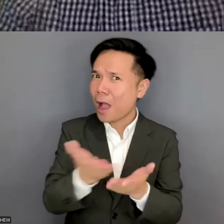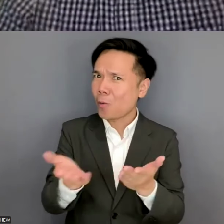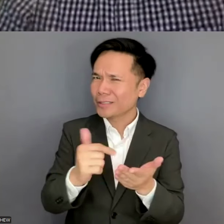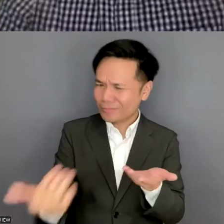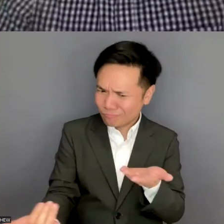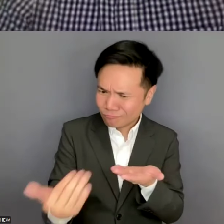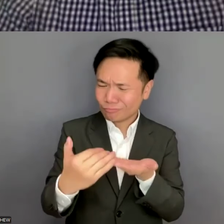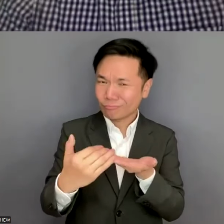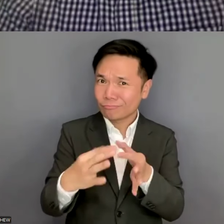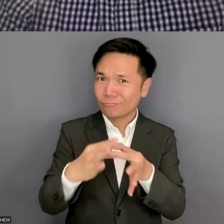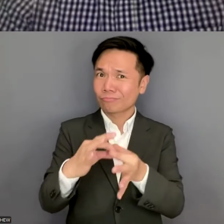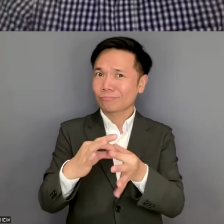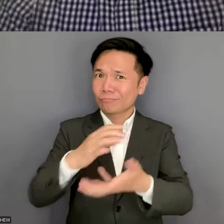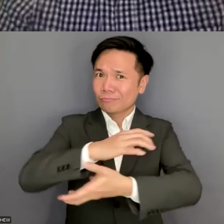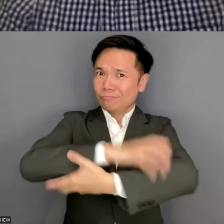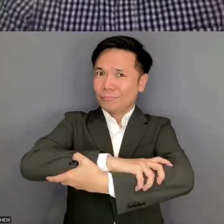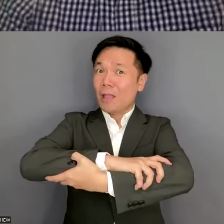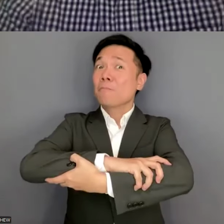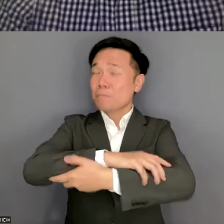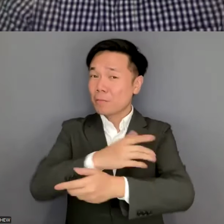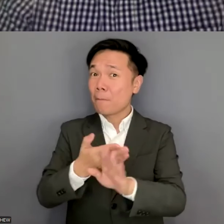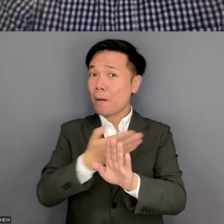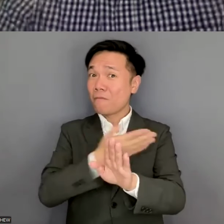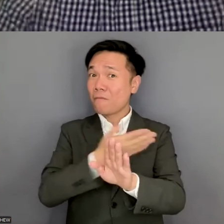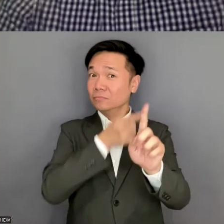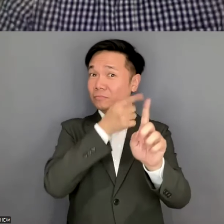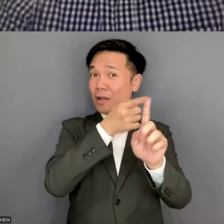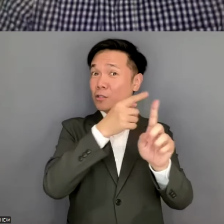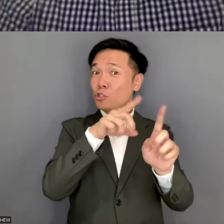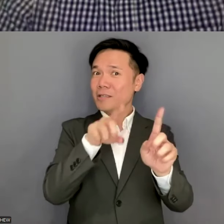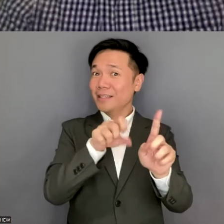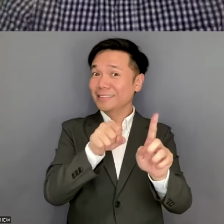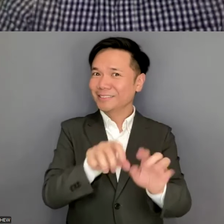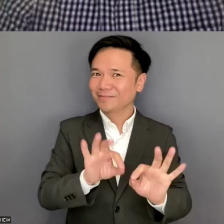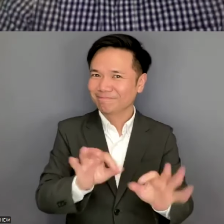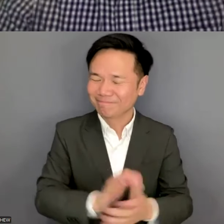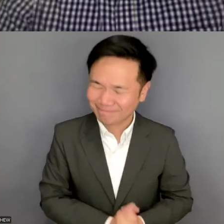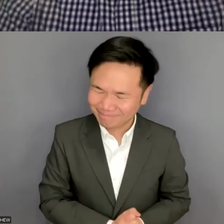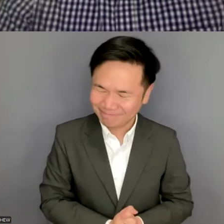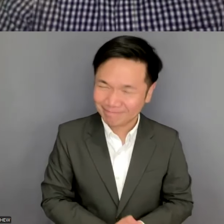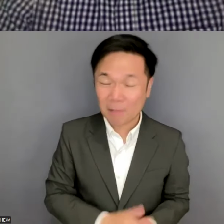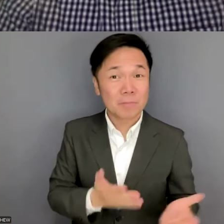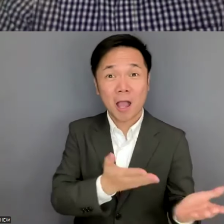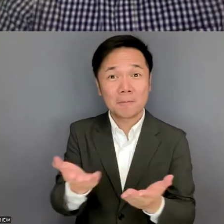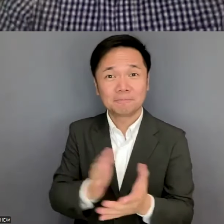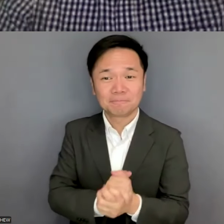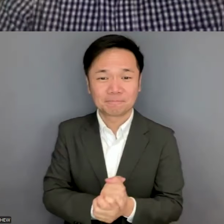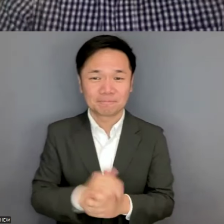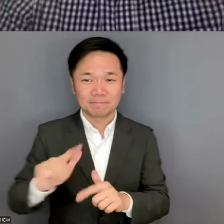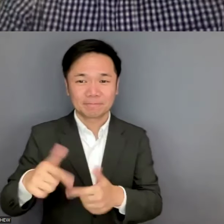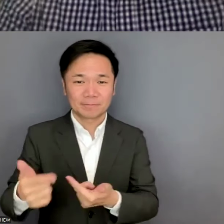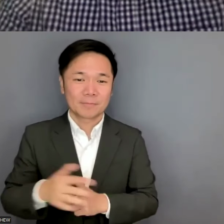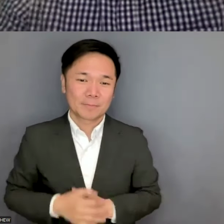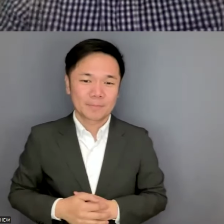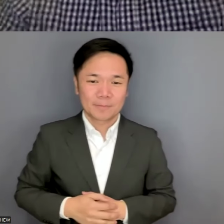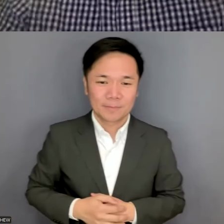partnerships moving forward with the Global Disability Summit. So without further ado, I'm excited to pass the floor to Jivan with